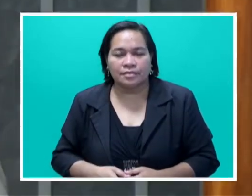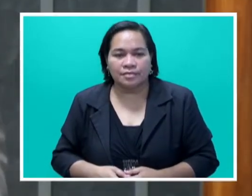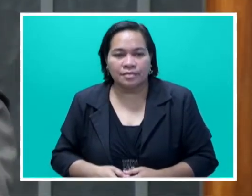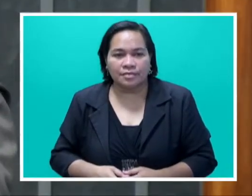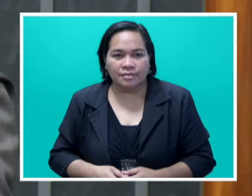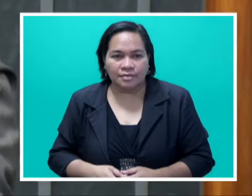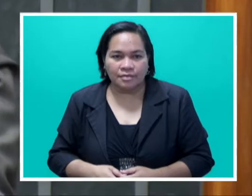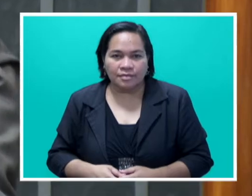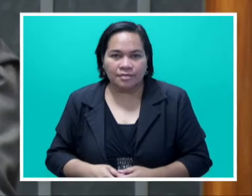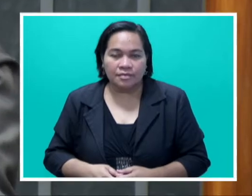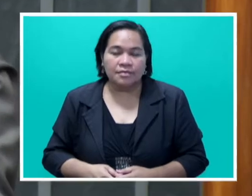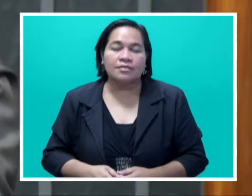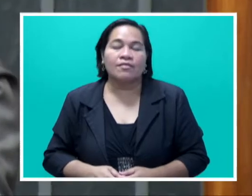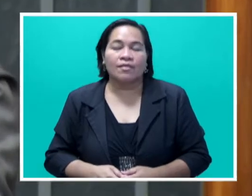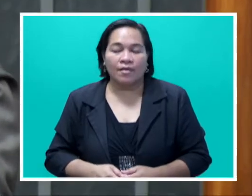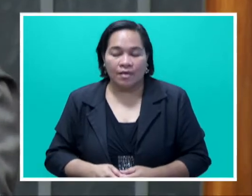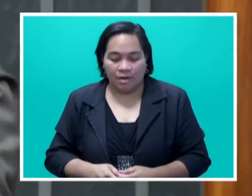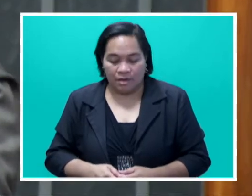Mr. Speaker, sir,